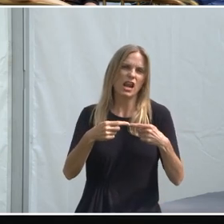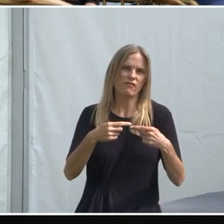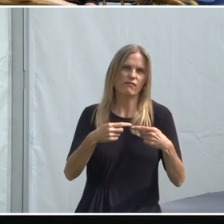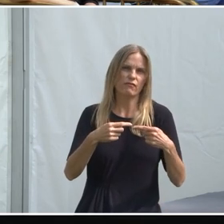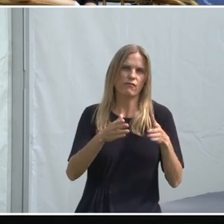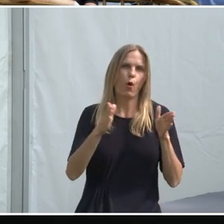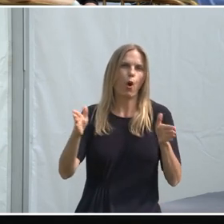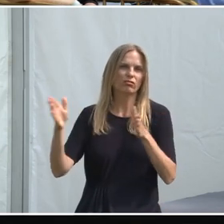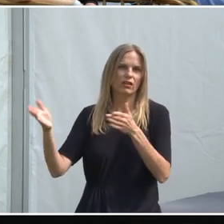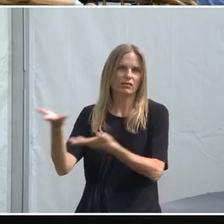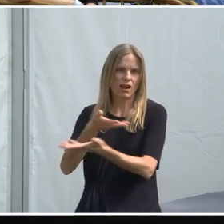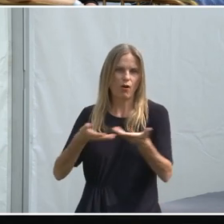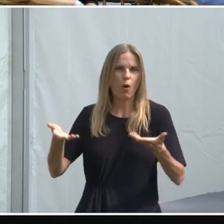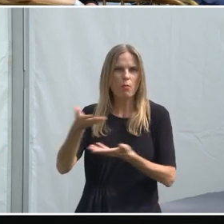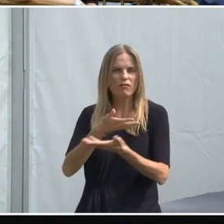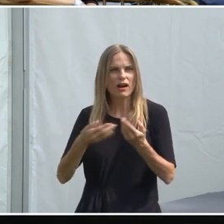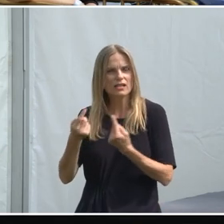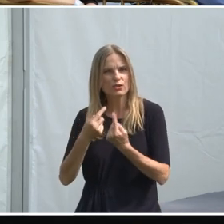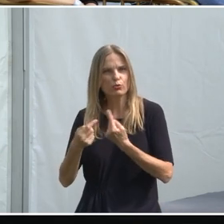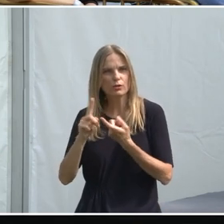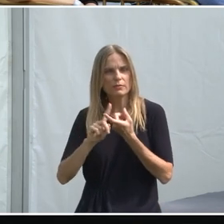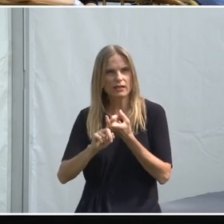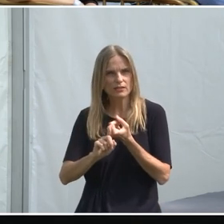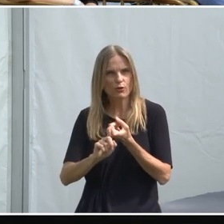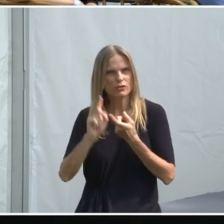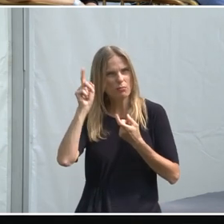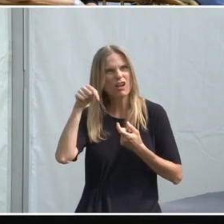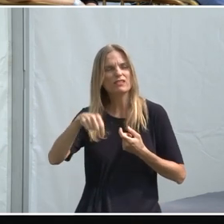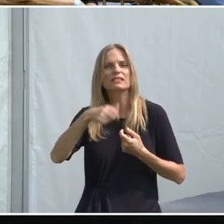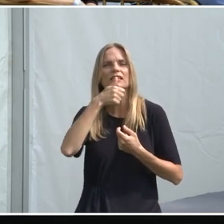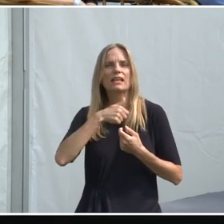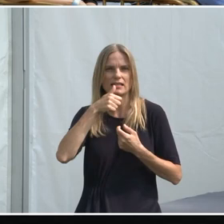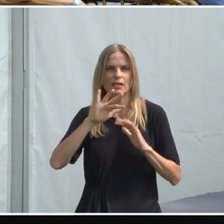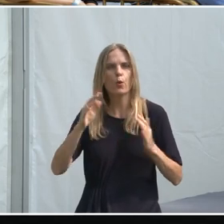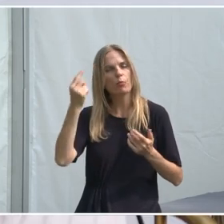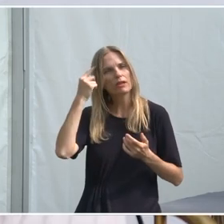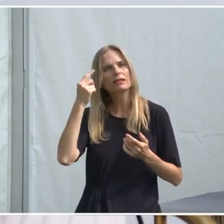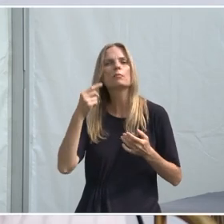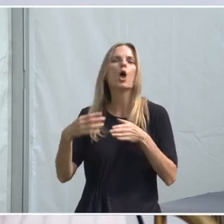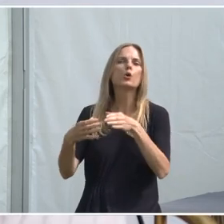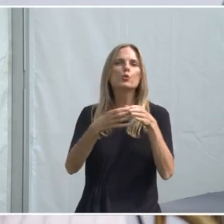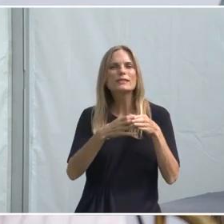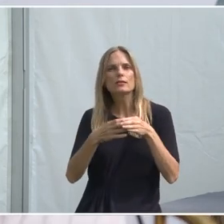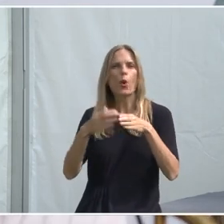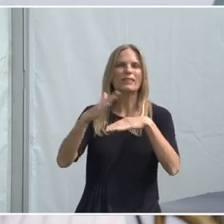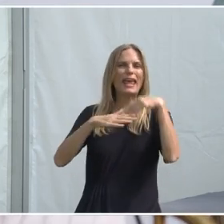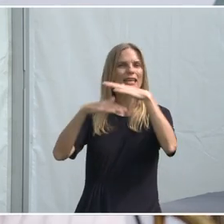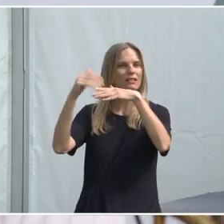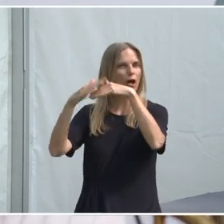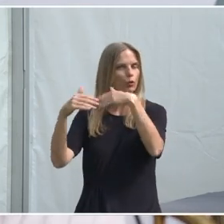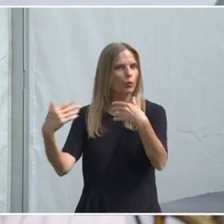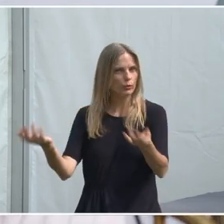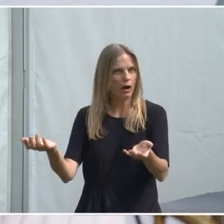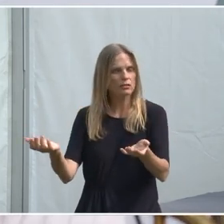at least for the Estonians here, if you sort of start thinking about how our society is built, we've actually sort of